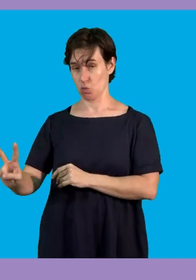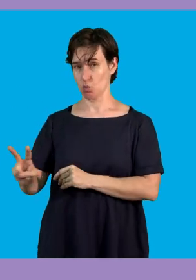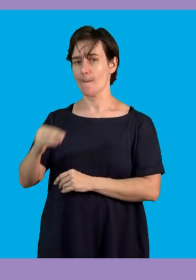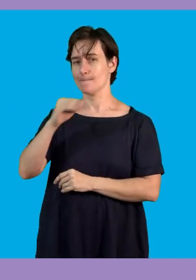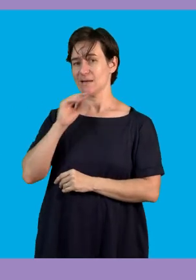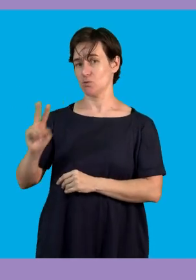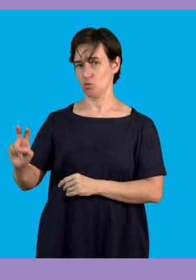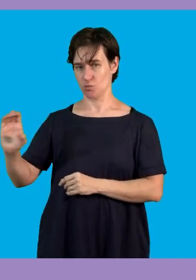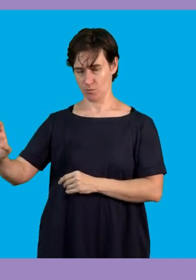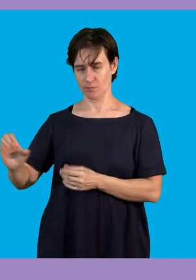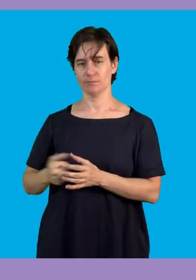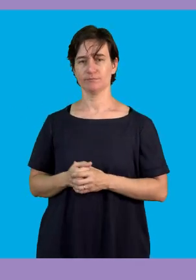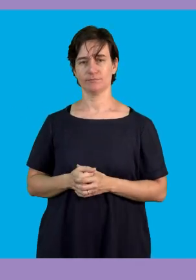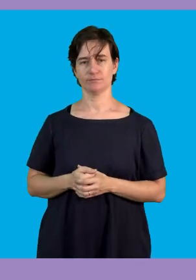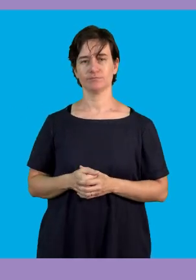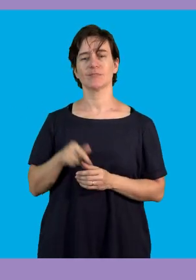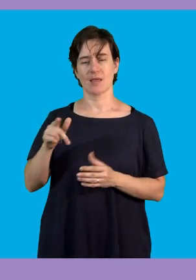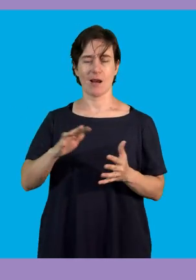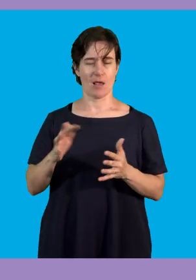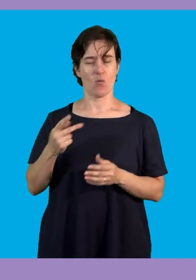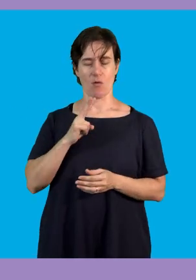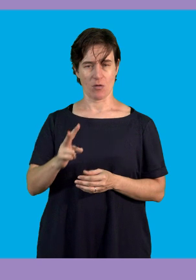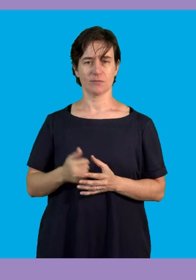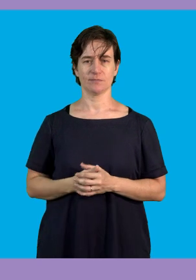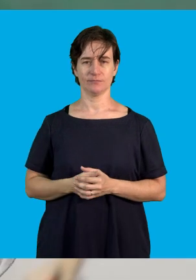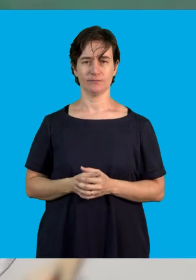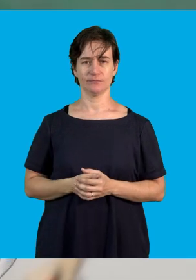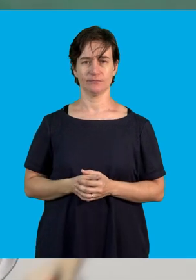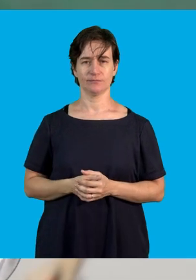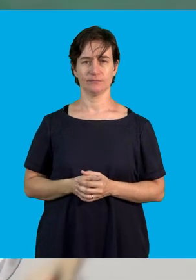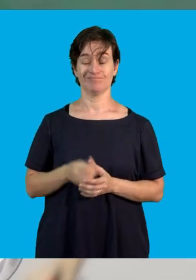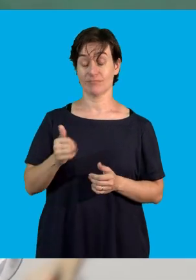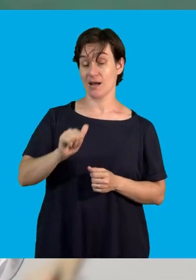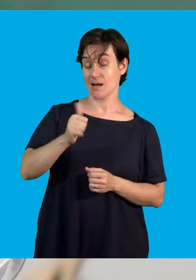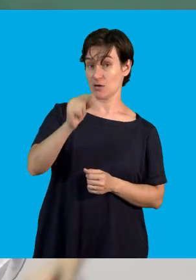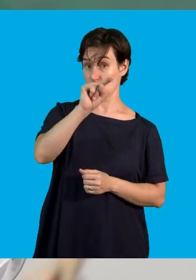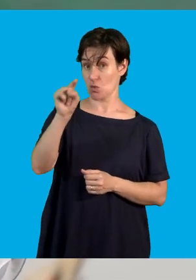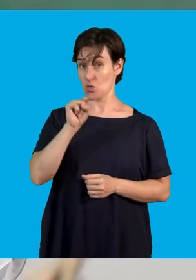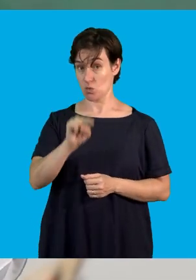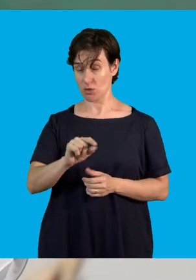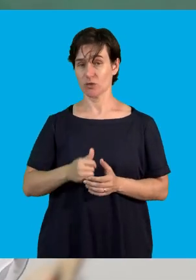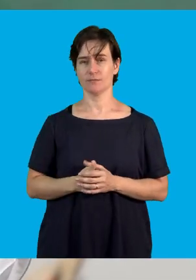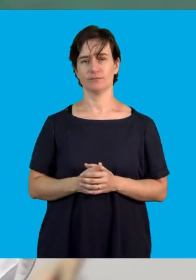would be 2c. That is how that expression is supposed to be. Let's look at the next question.